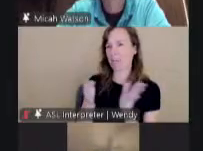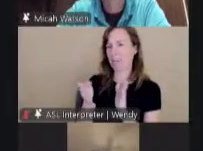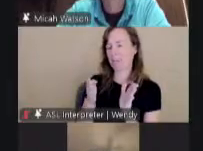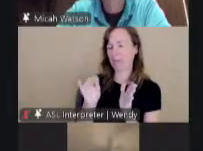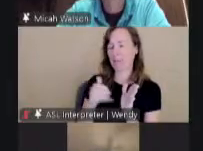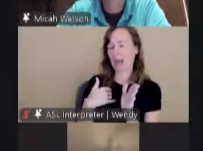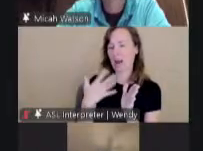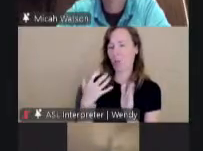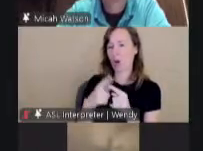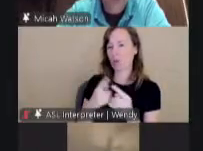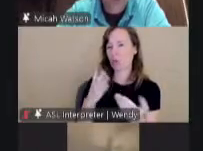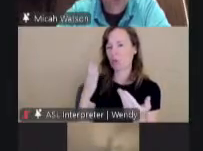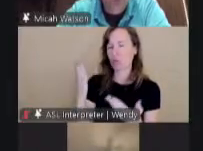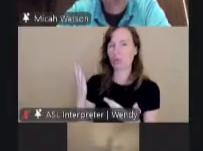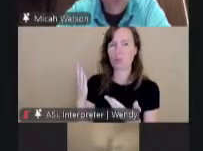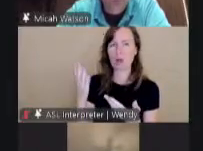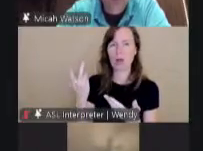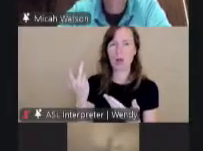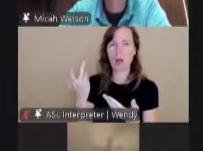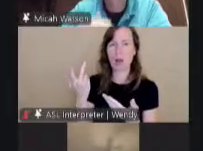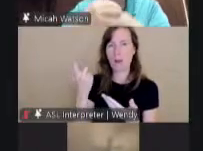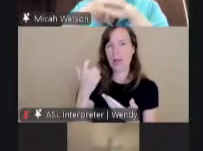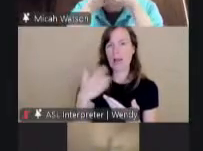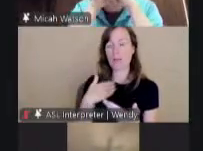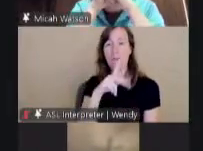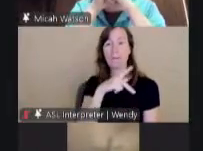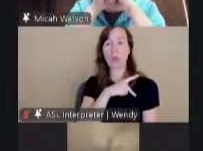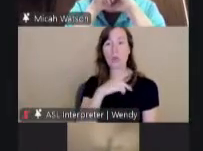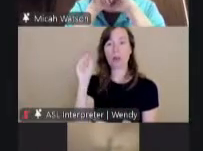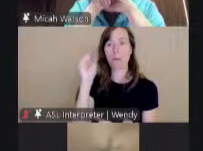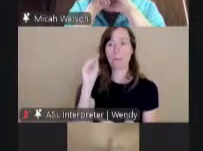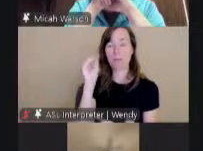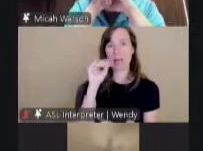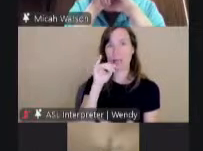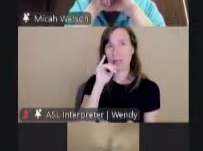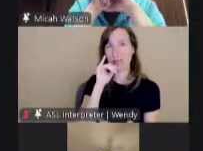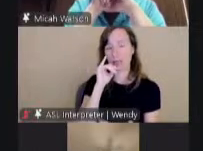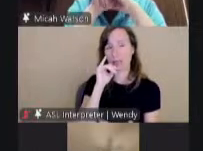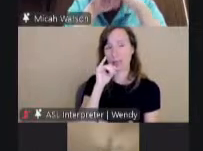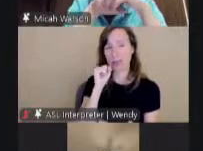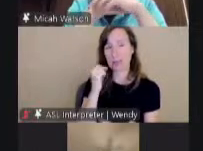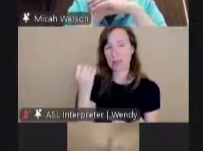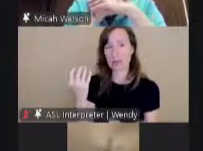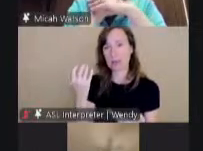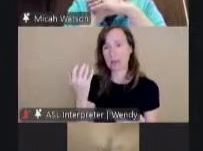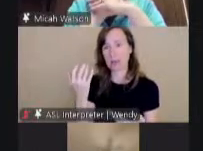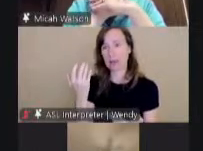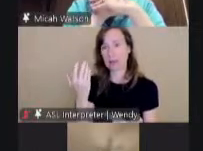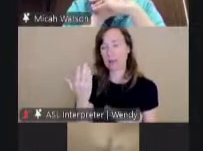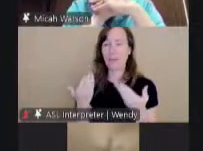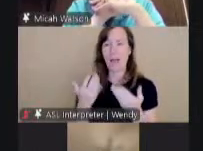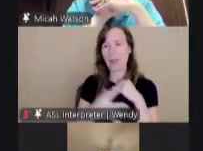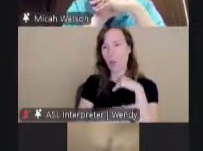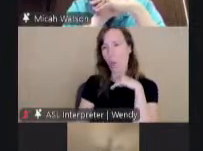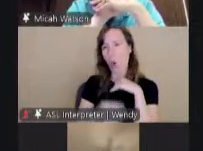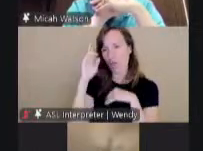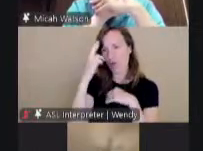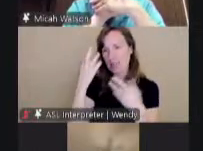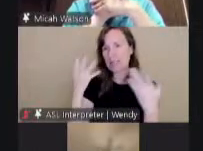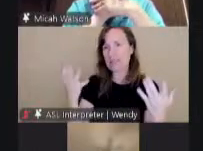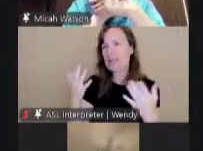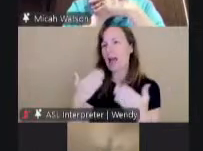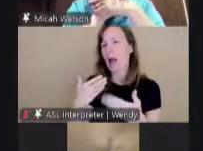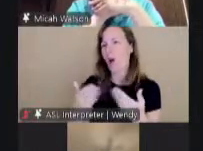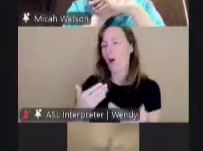brought that up because my personal opinion is, and maybe this is poorly reasoned, is the reason